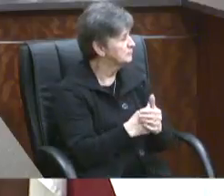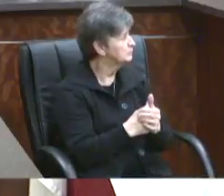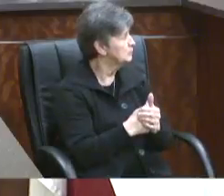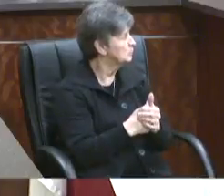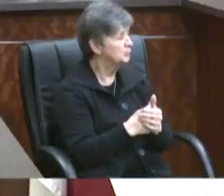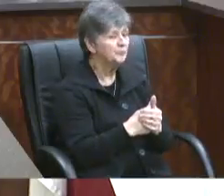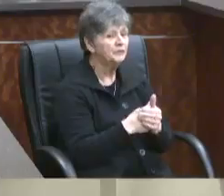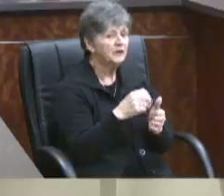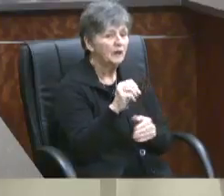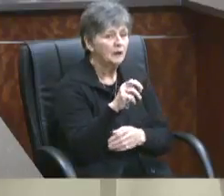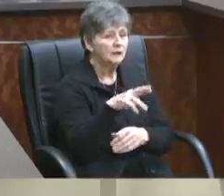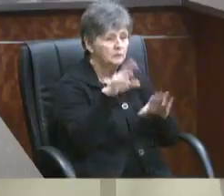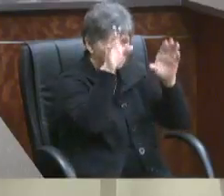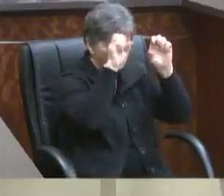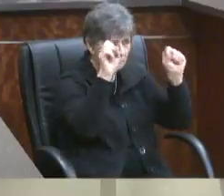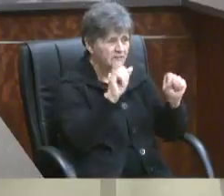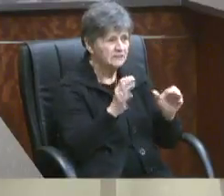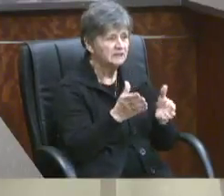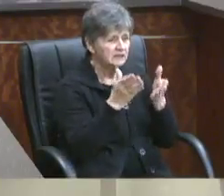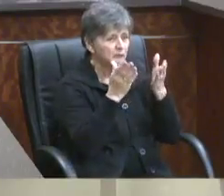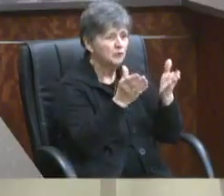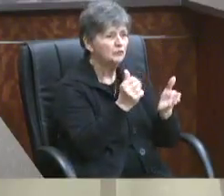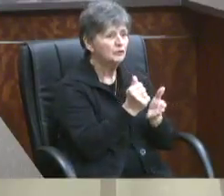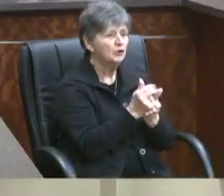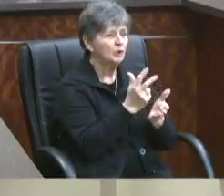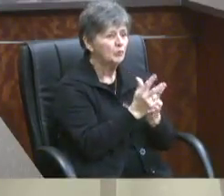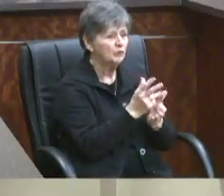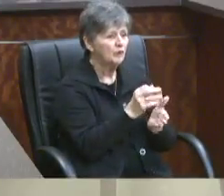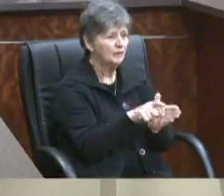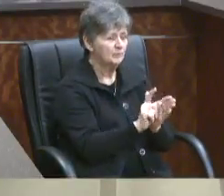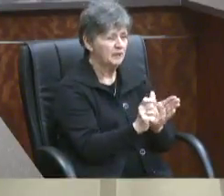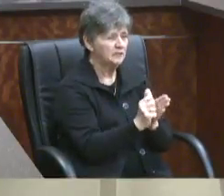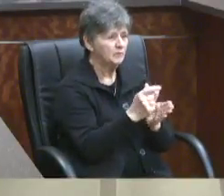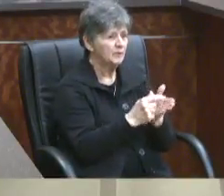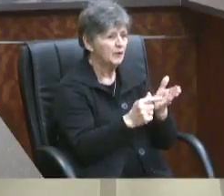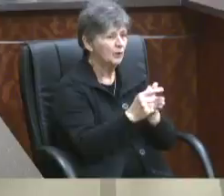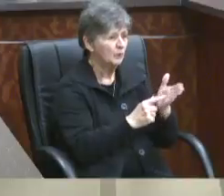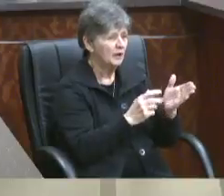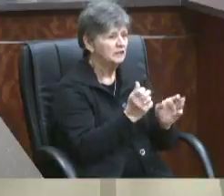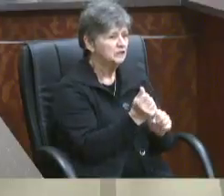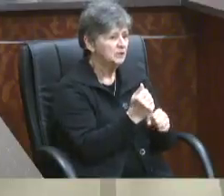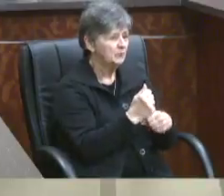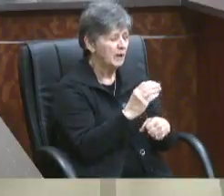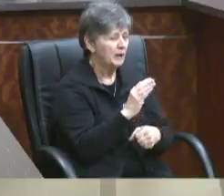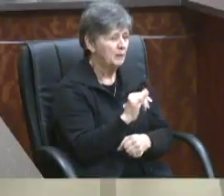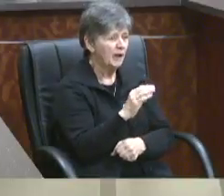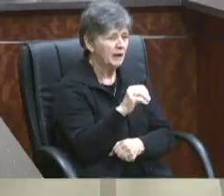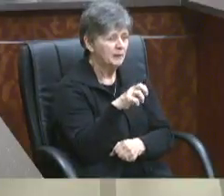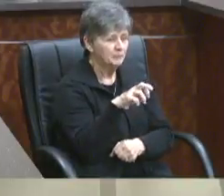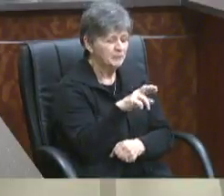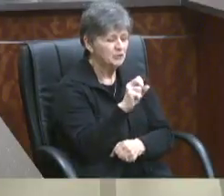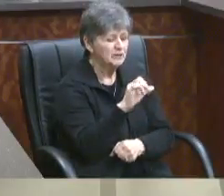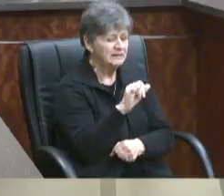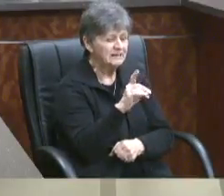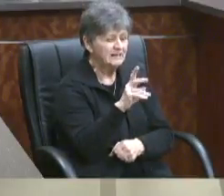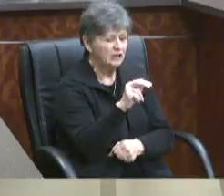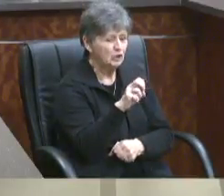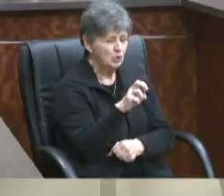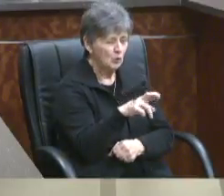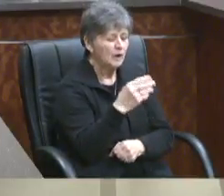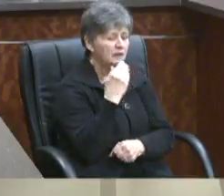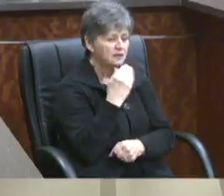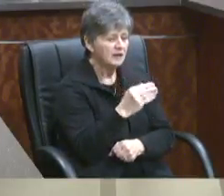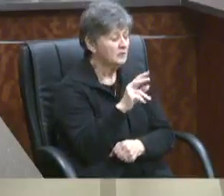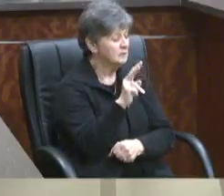Mr. President, I move for approval of the minutes with the corrections made by Mr. Sidnor. Thank you, Mr. Smalls. Do I have a second?